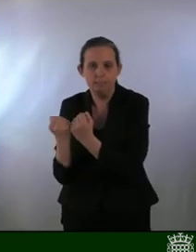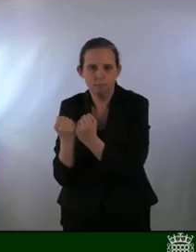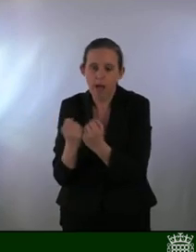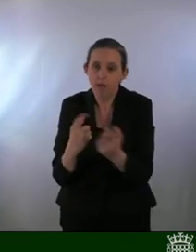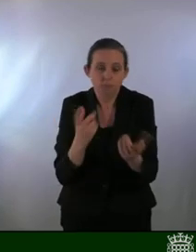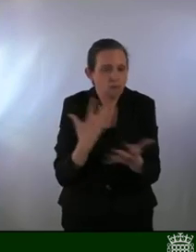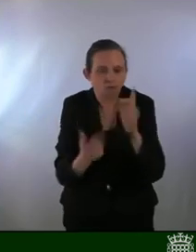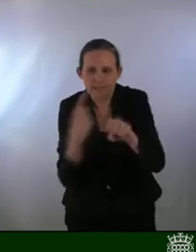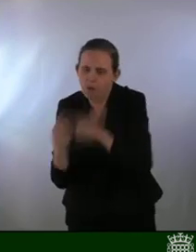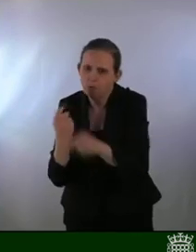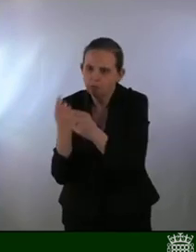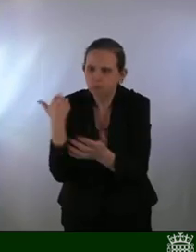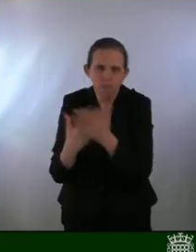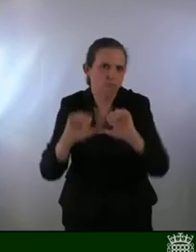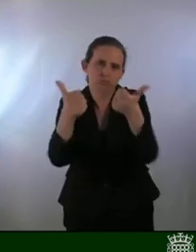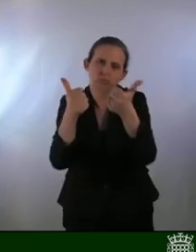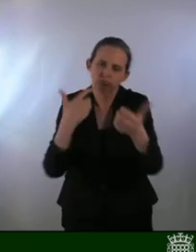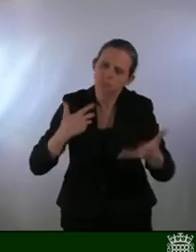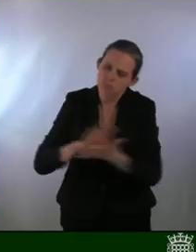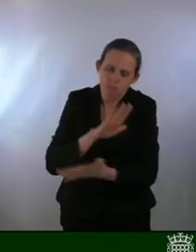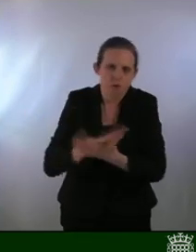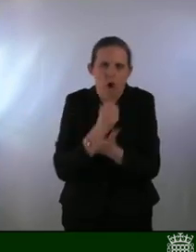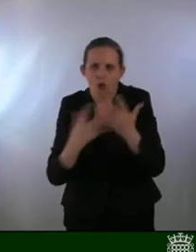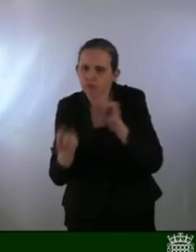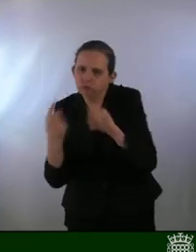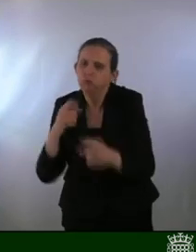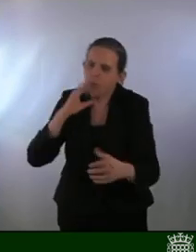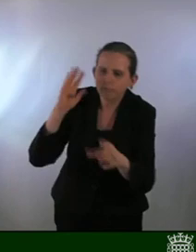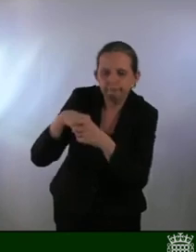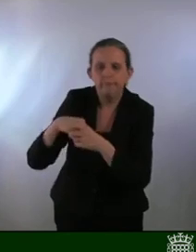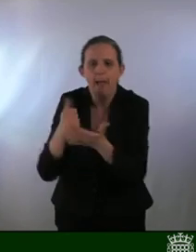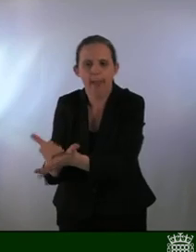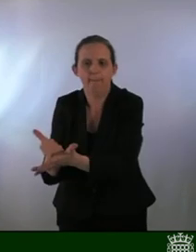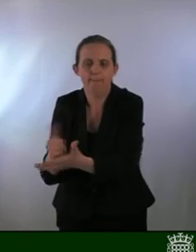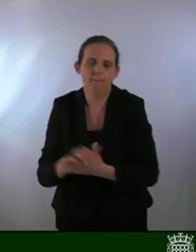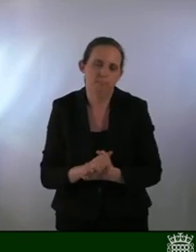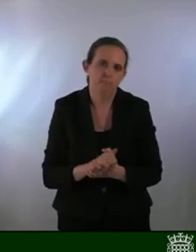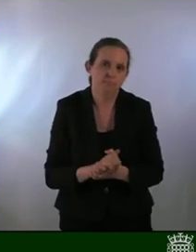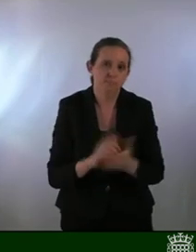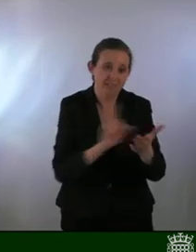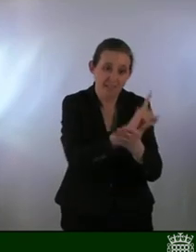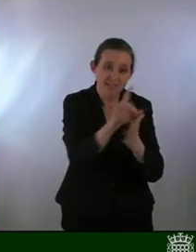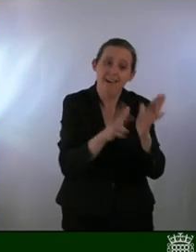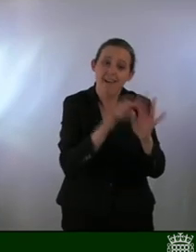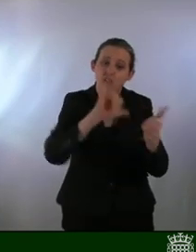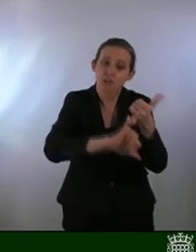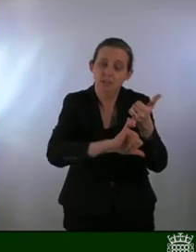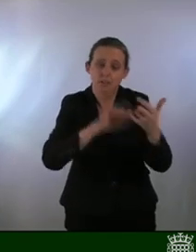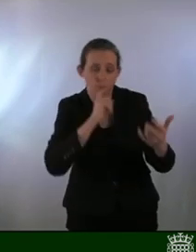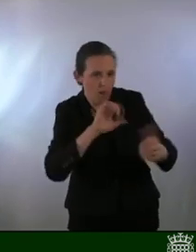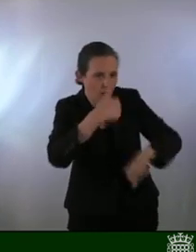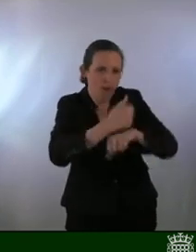response so far. Later today, the NHS itself will set out the very significant steps it is taking to